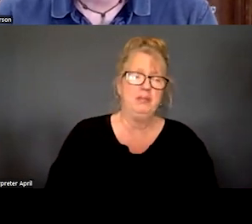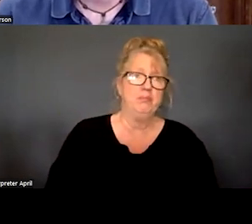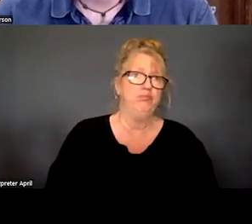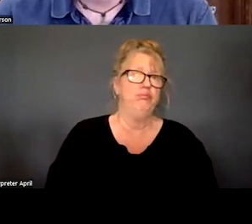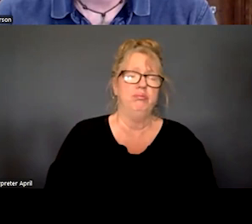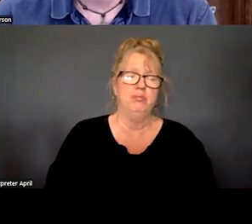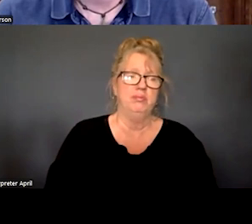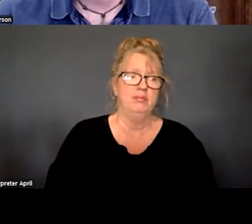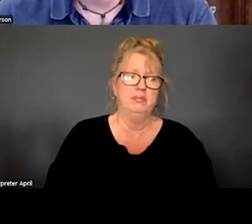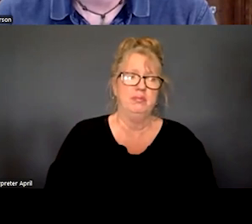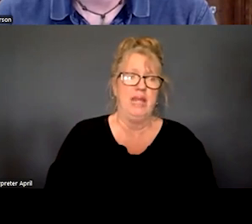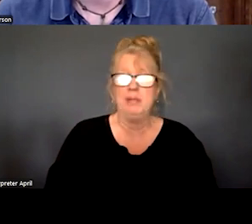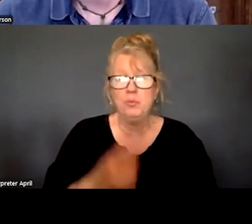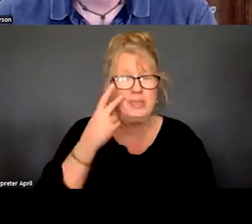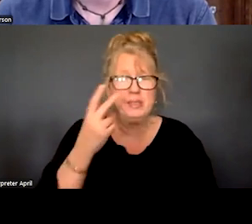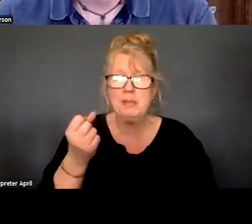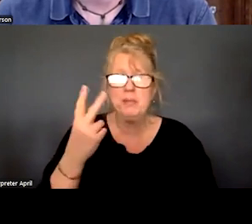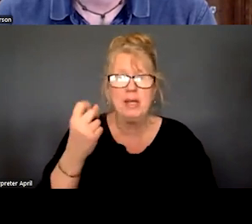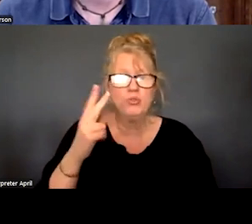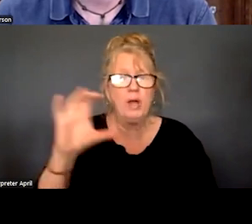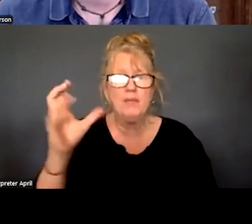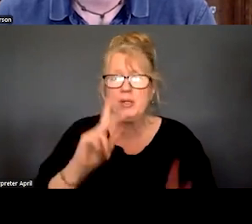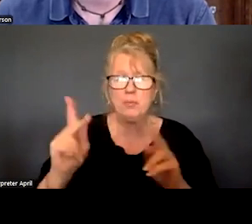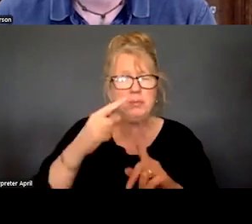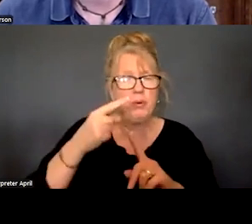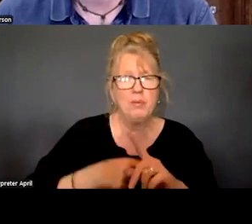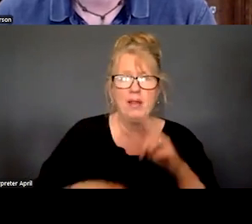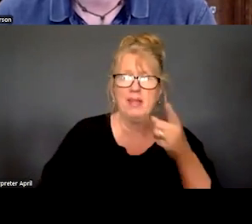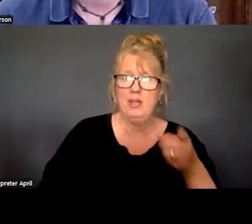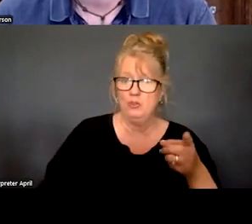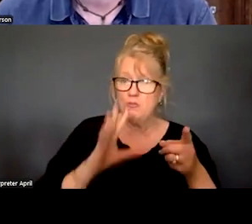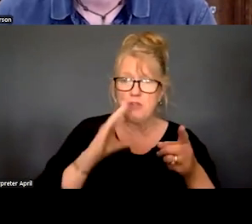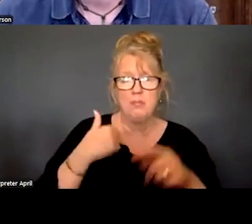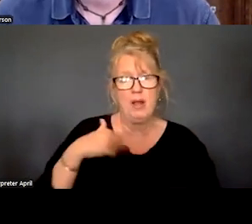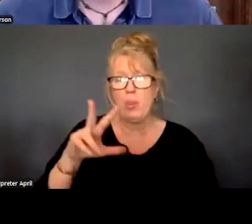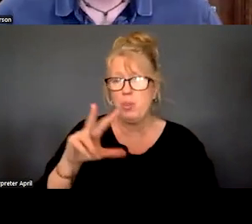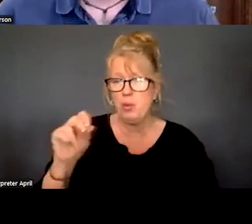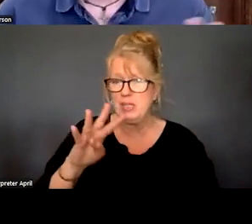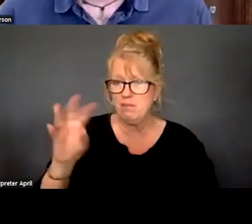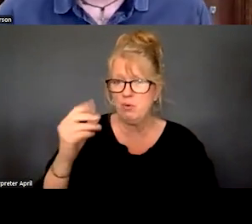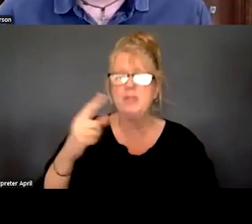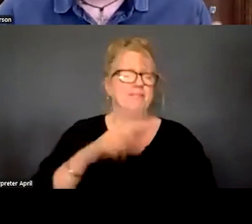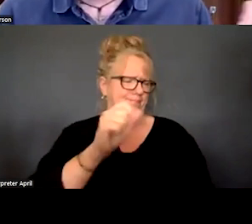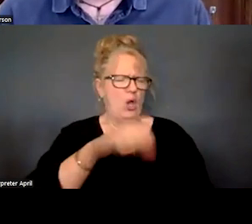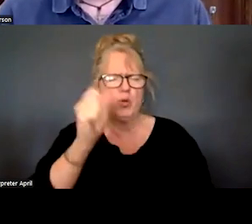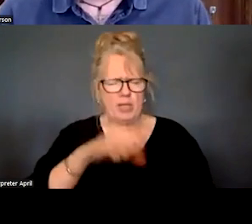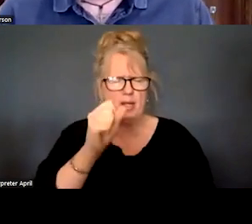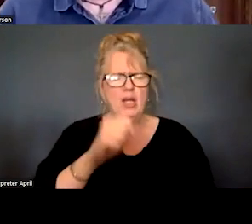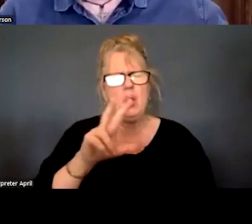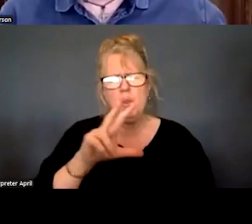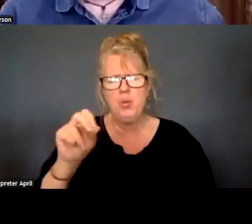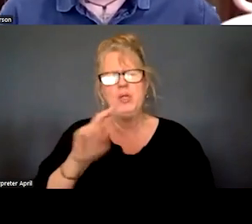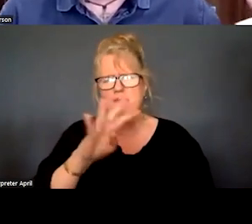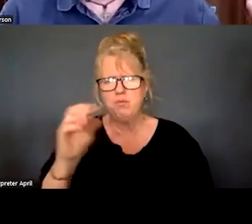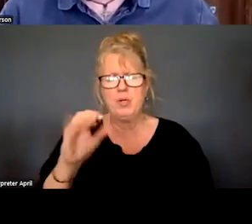we see probably 1,200 people a month. Yeah. Maybe. So you're talking about 30, 40 a day. Absolutely 30 or 40. I think it's actually more than if